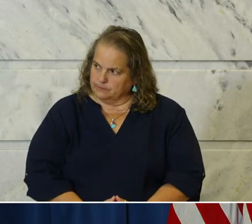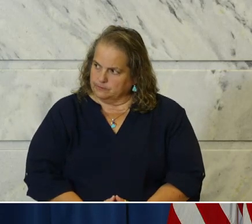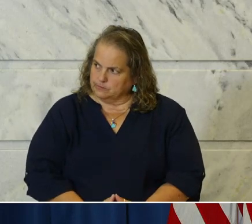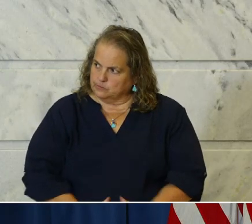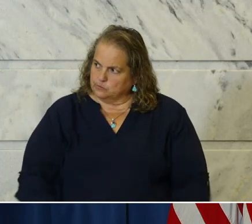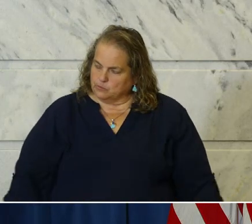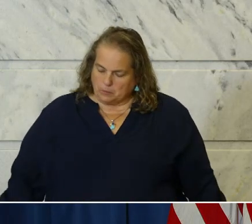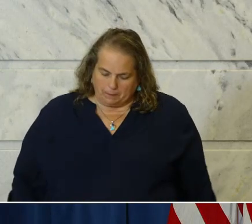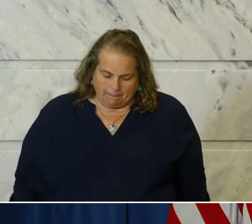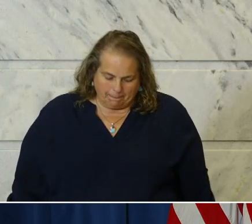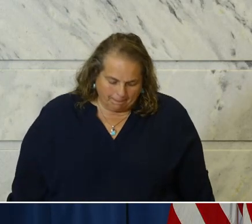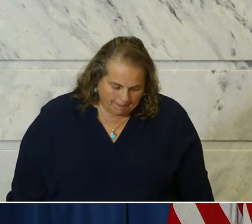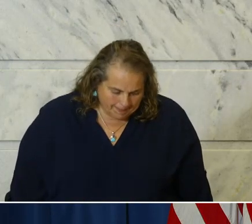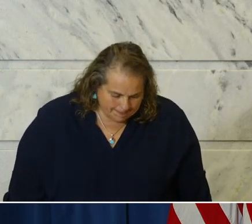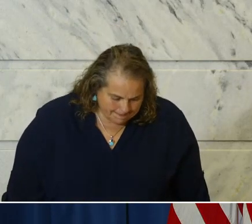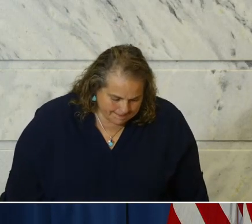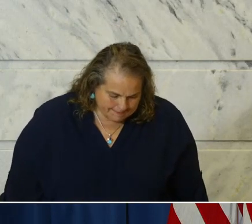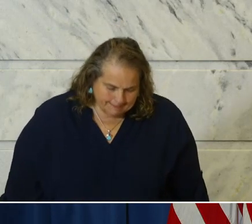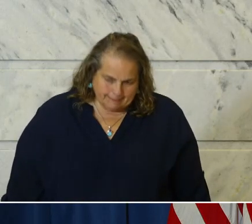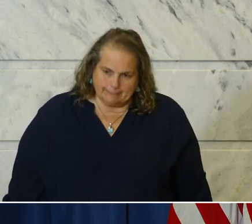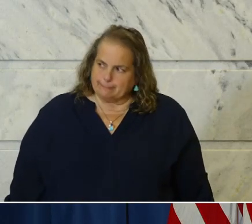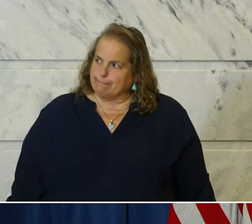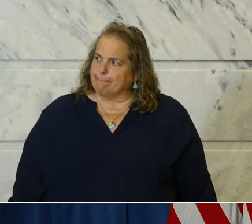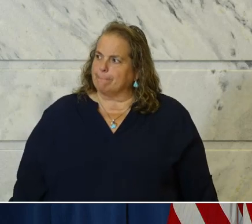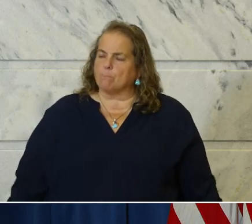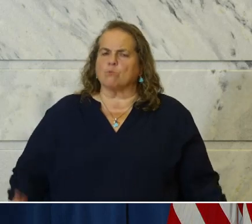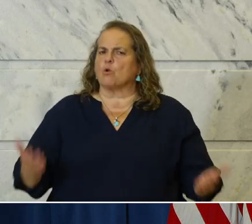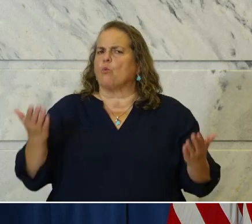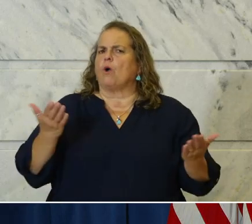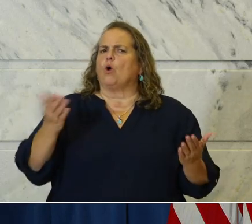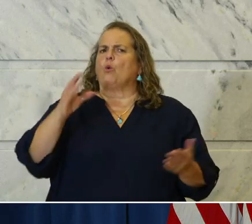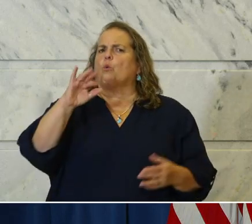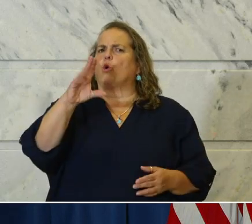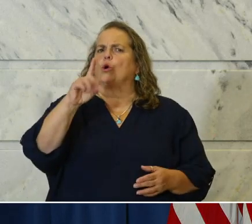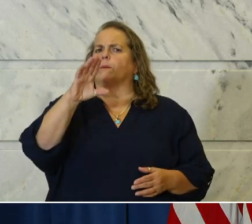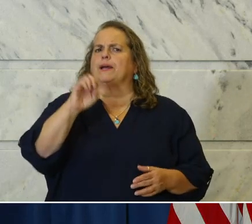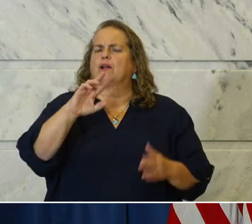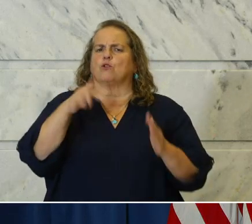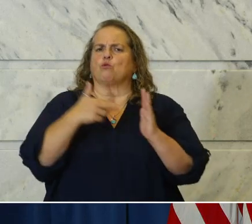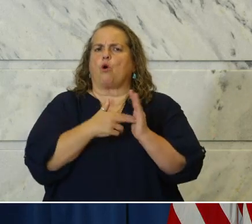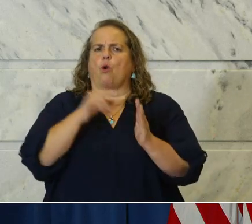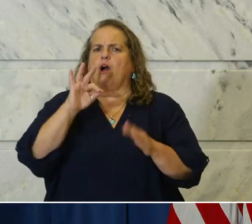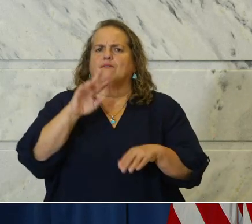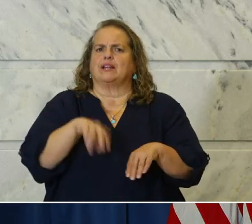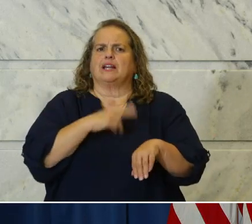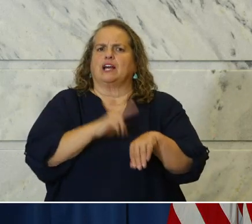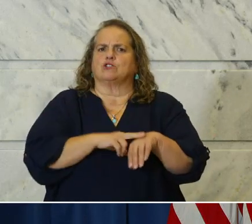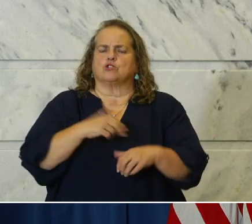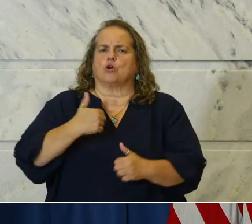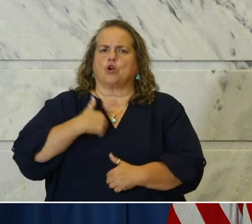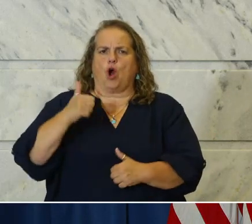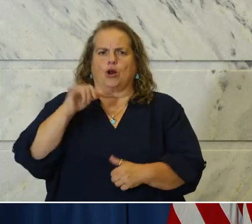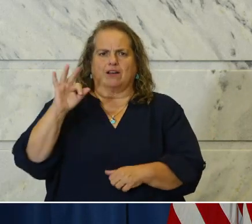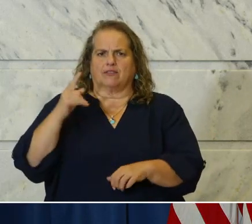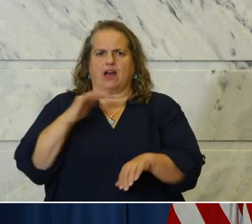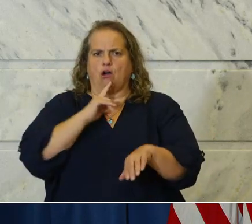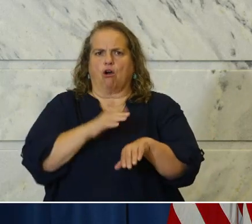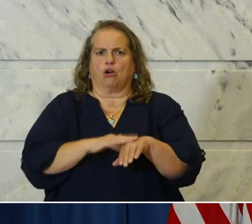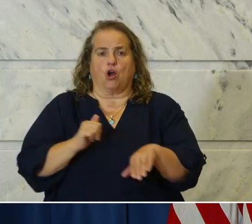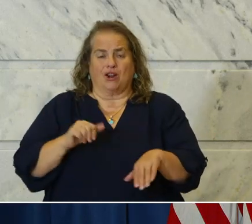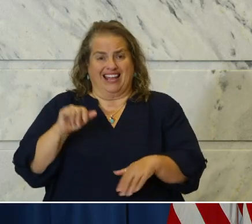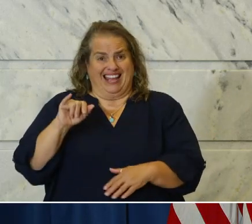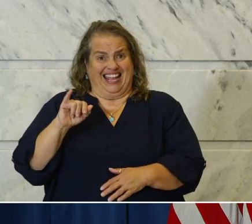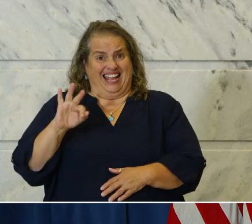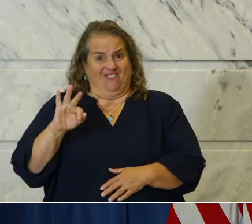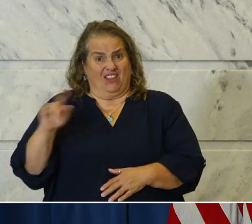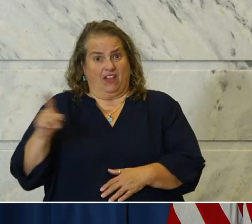Expand on that. What would be the role of the National Guard if they were to put a role in advance of this So if the